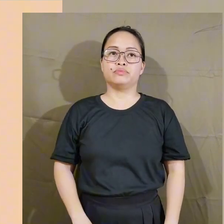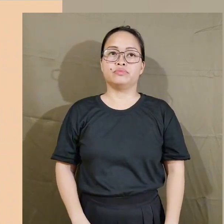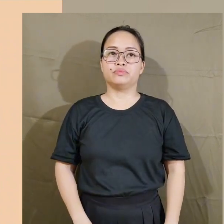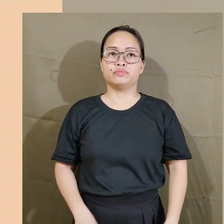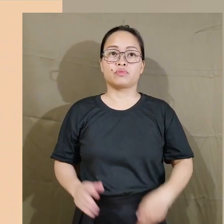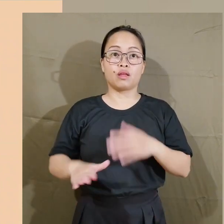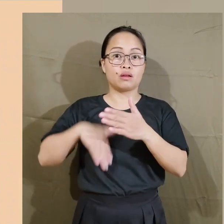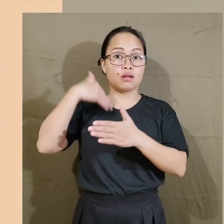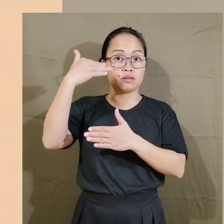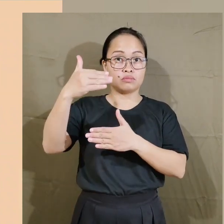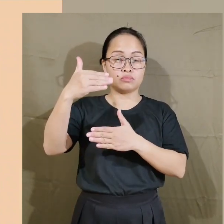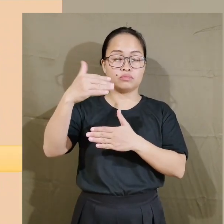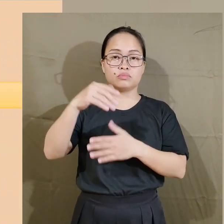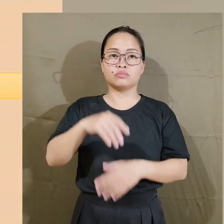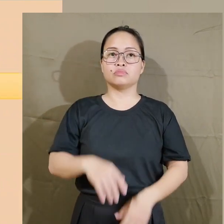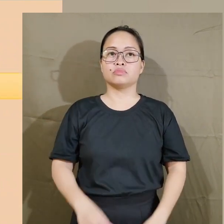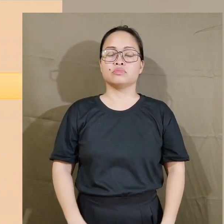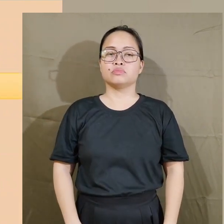Step 3.